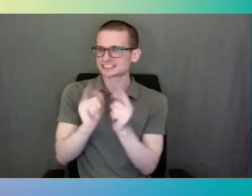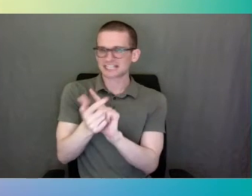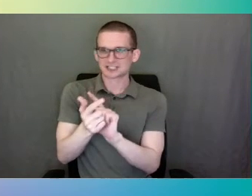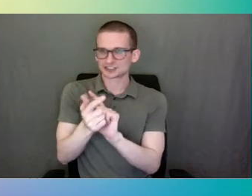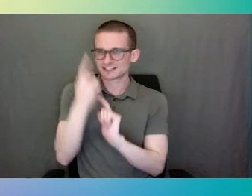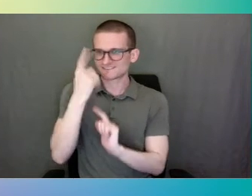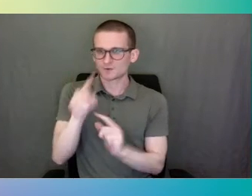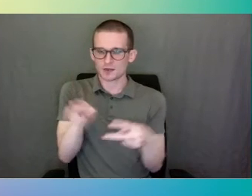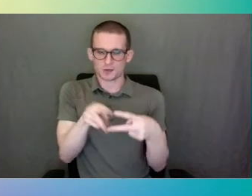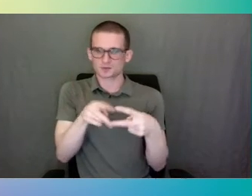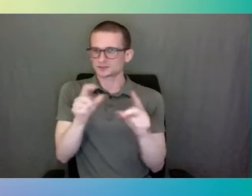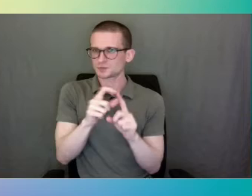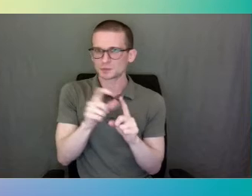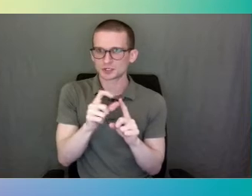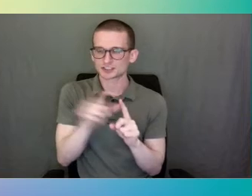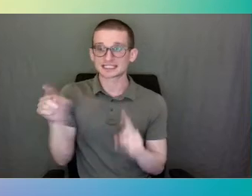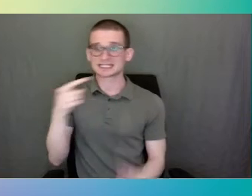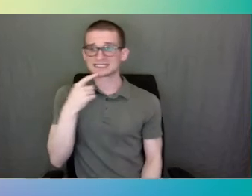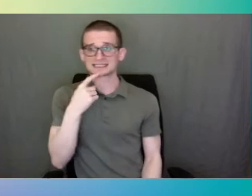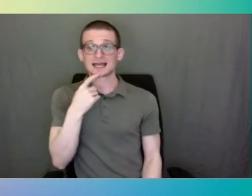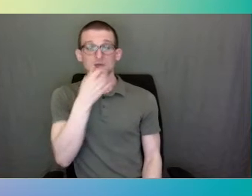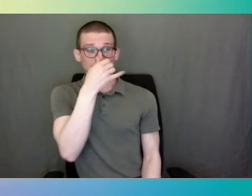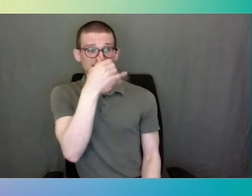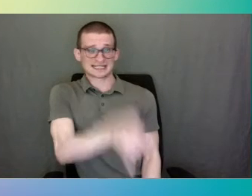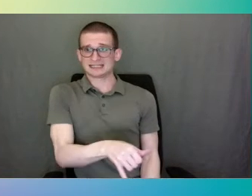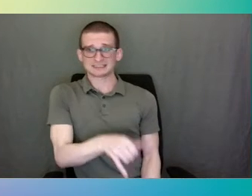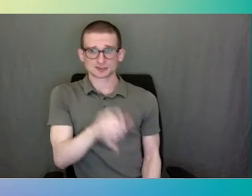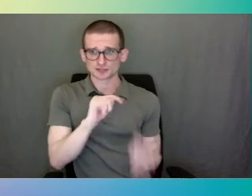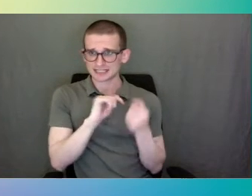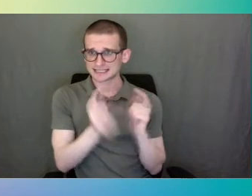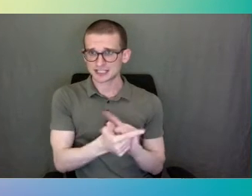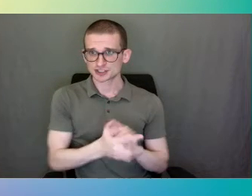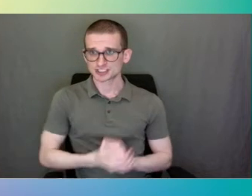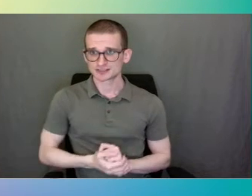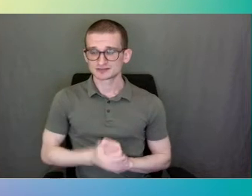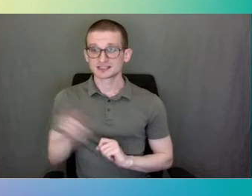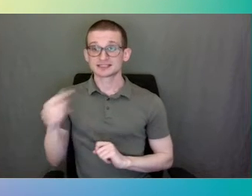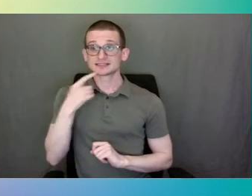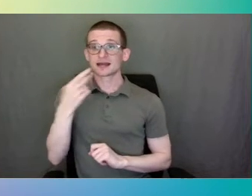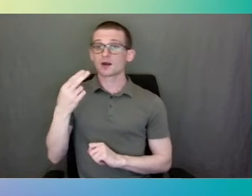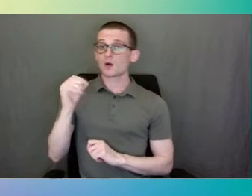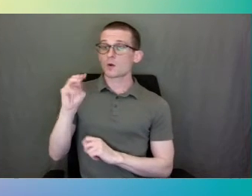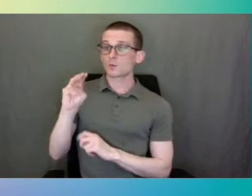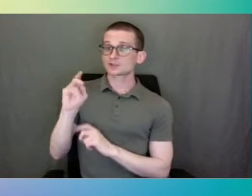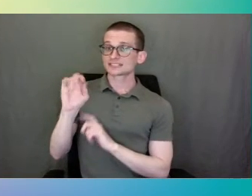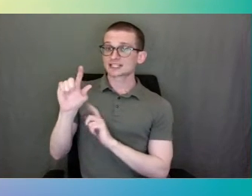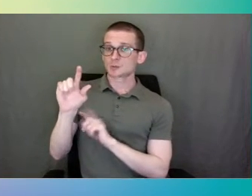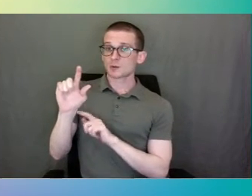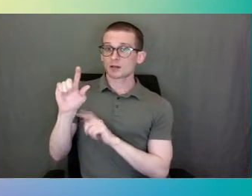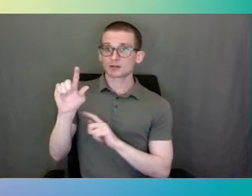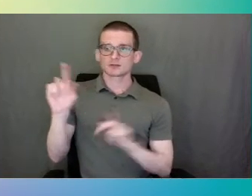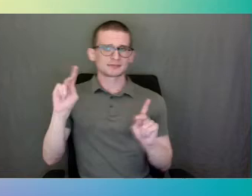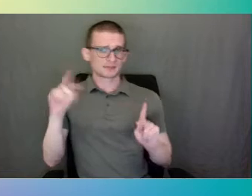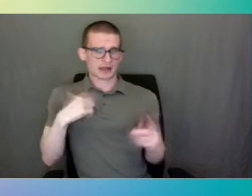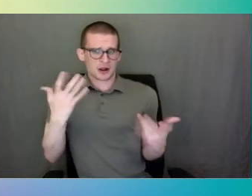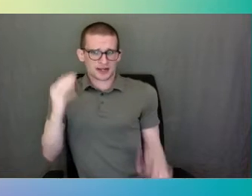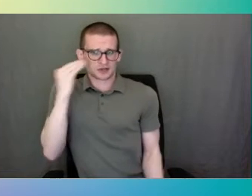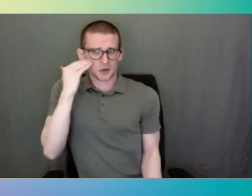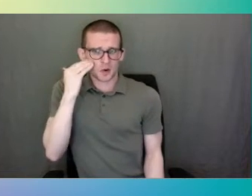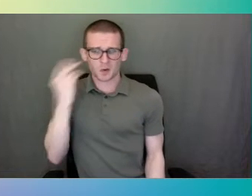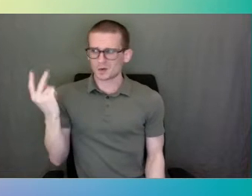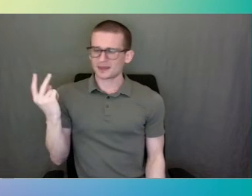he actually calls it ridiculous. He describes homosexuals, which he has known, who are sincere,